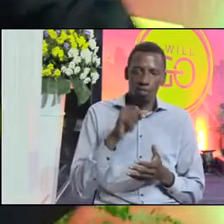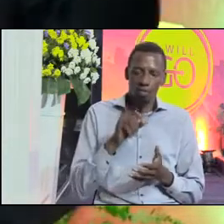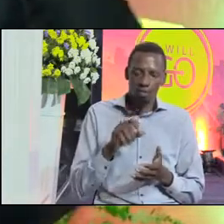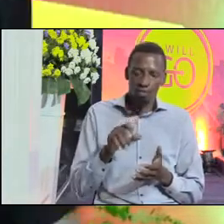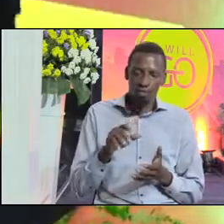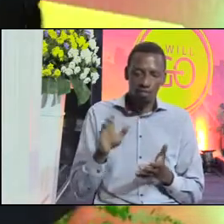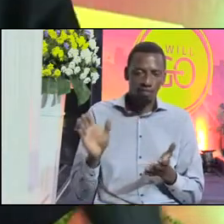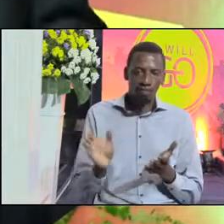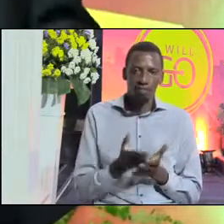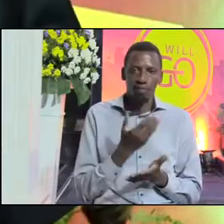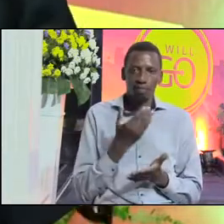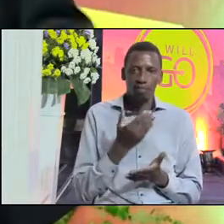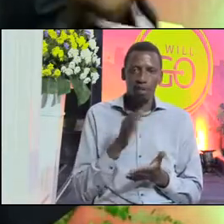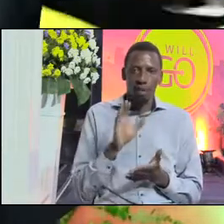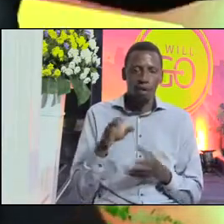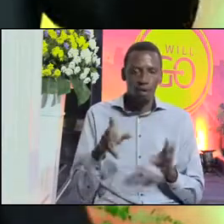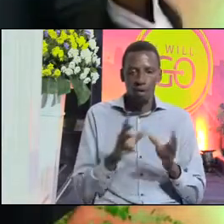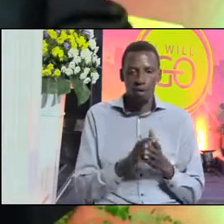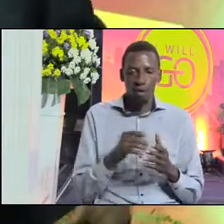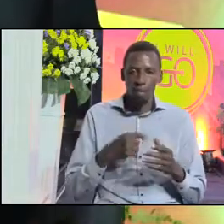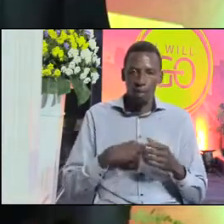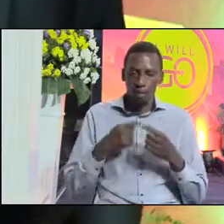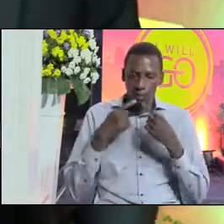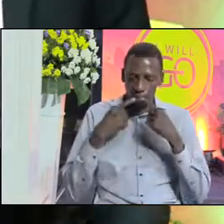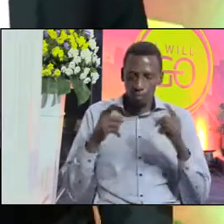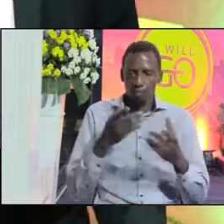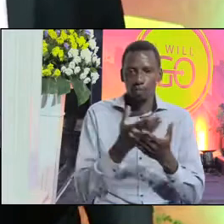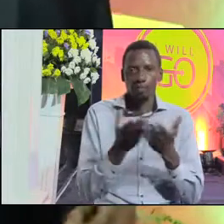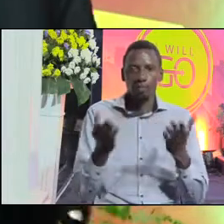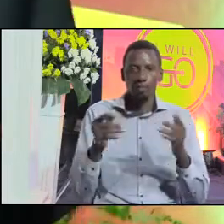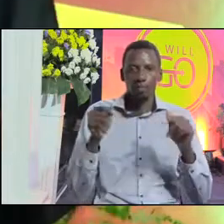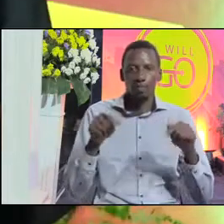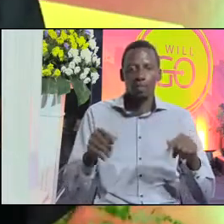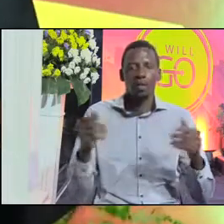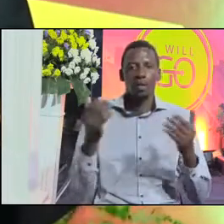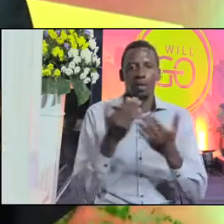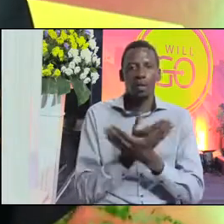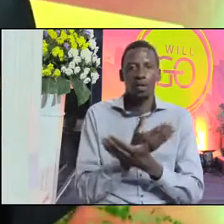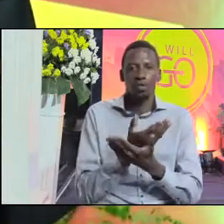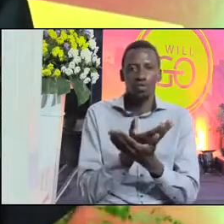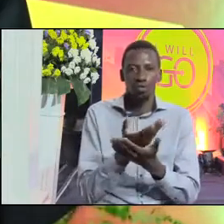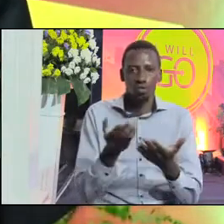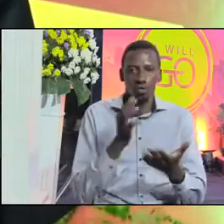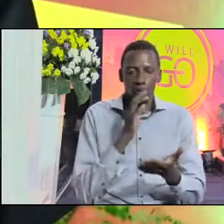criterion. I declare to you tonight, you are saints. And somebody